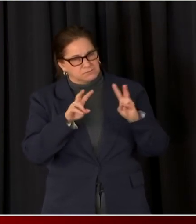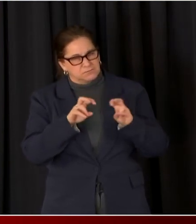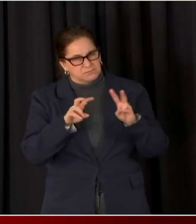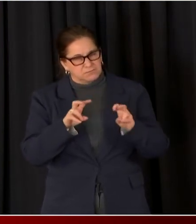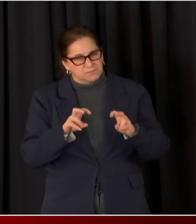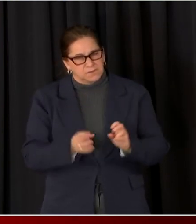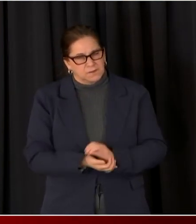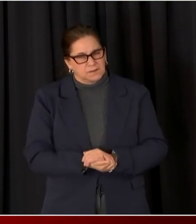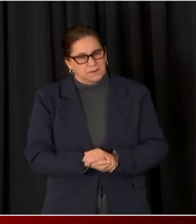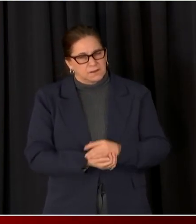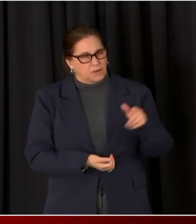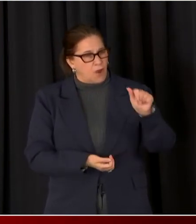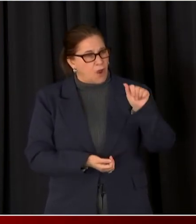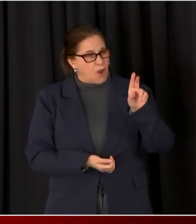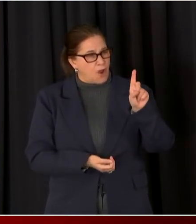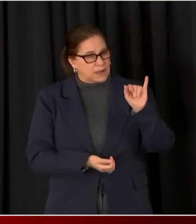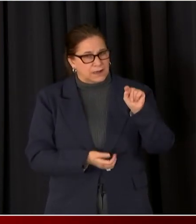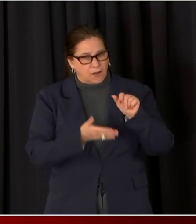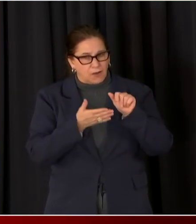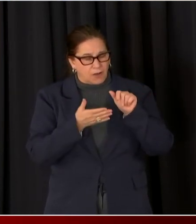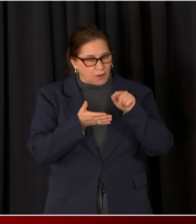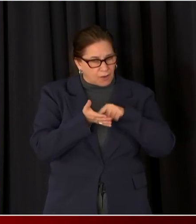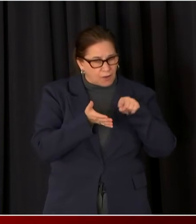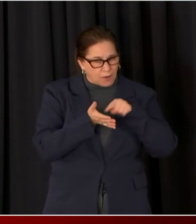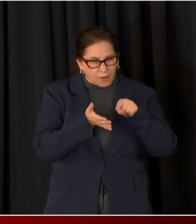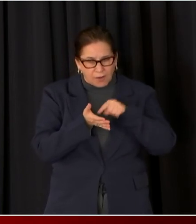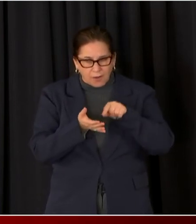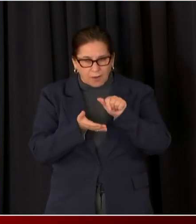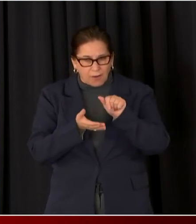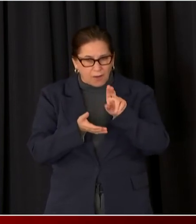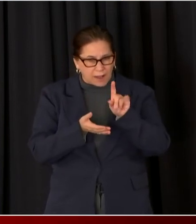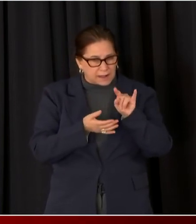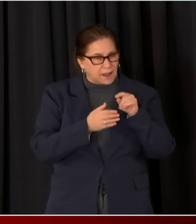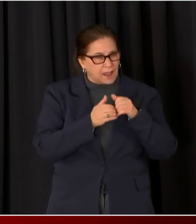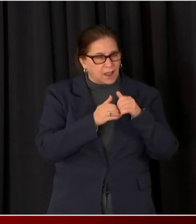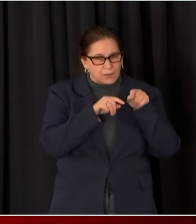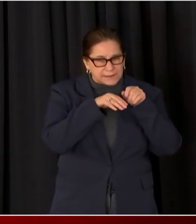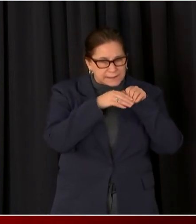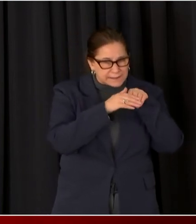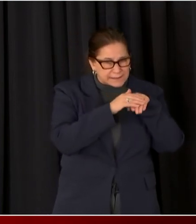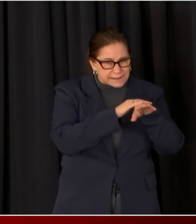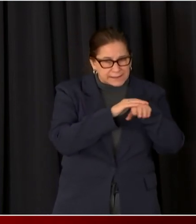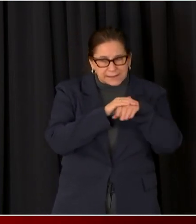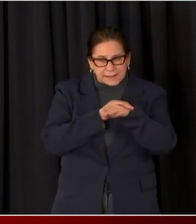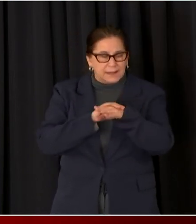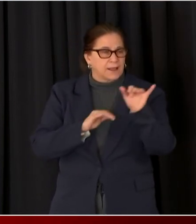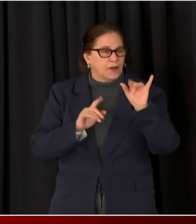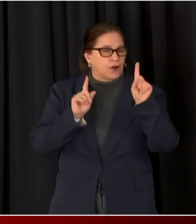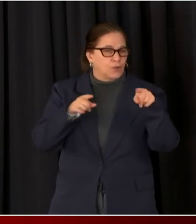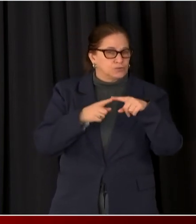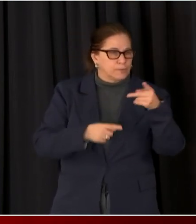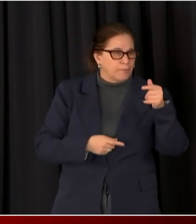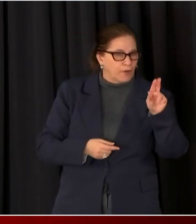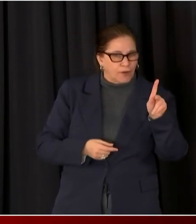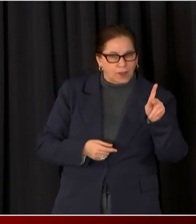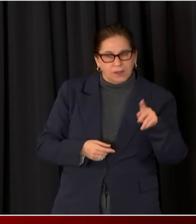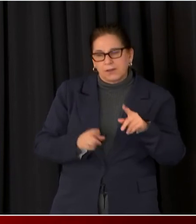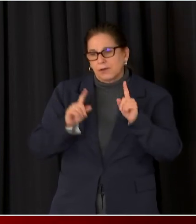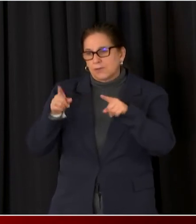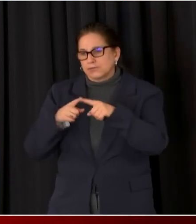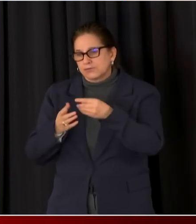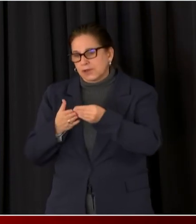areas would mean we would be going into people's homes, if I'm understanding your question. Businesses? Oh, we consider those to be public areas if Okay. any member of the public